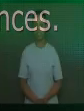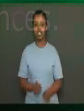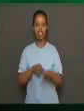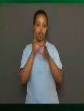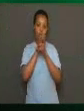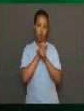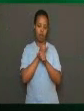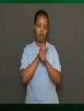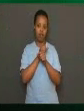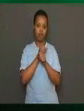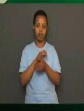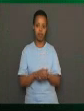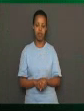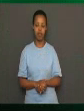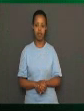Time's up!